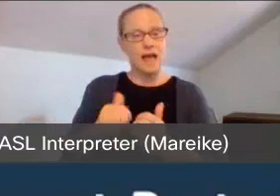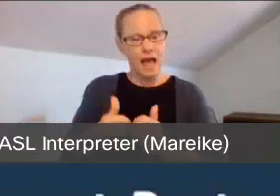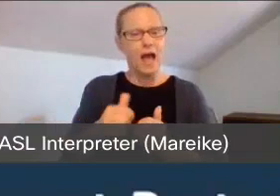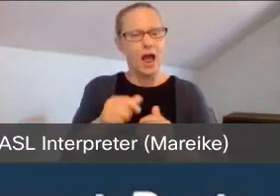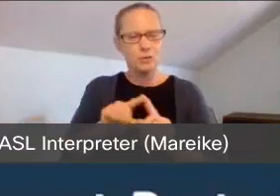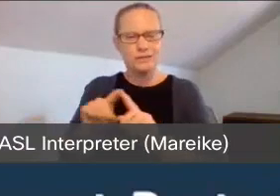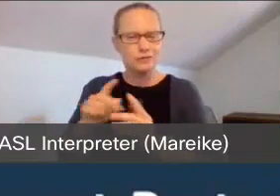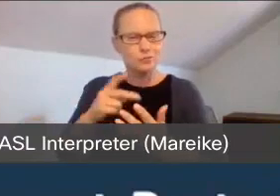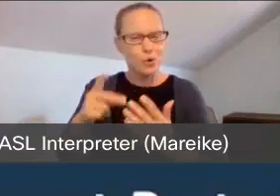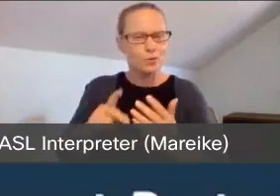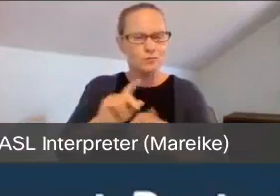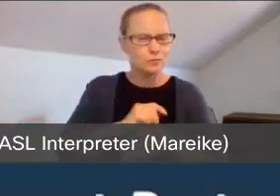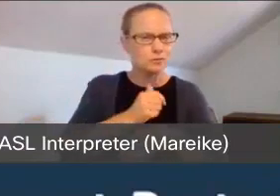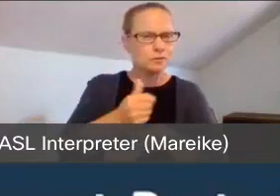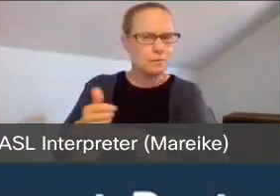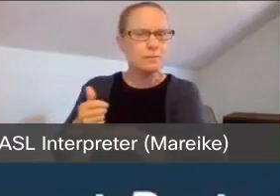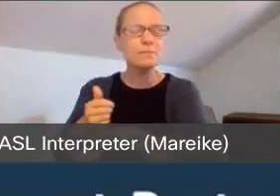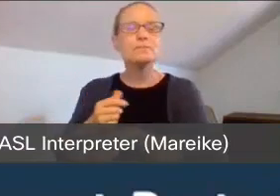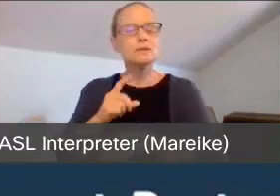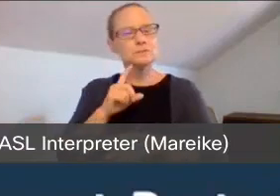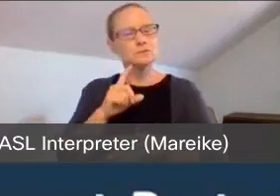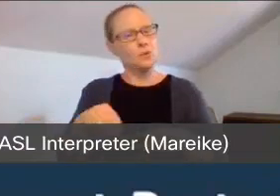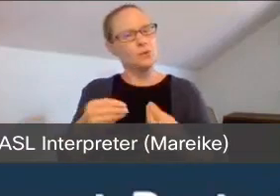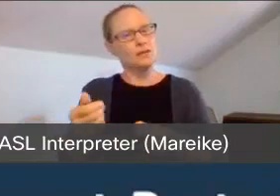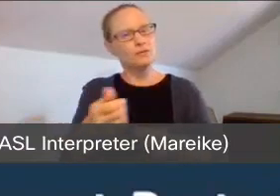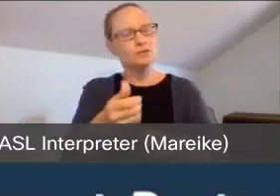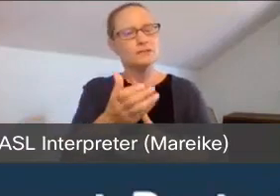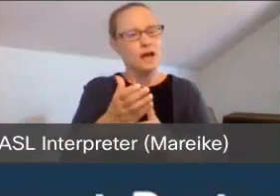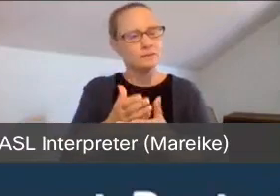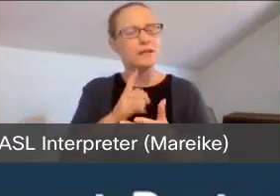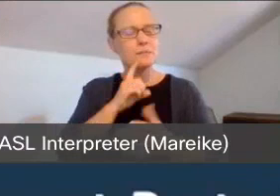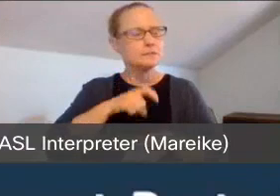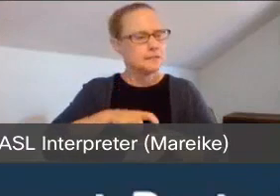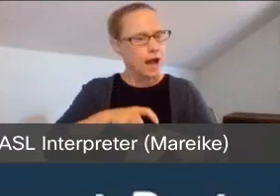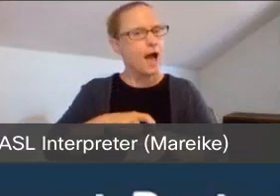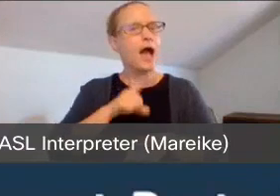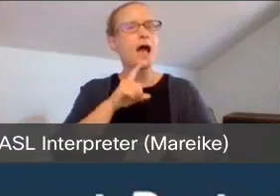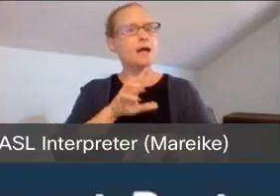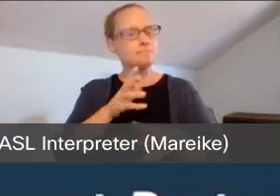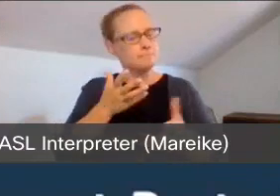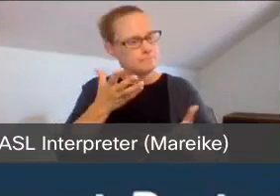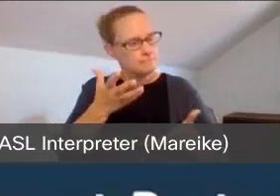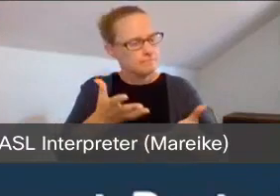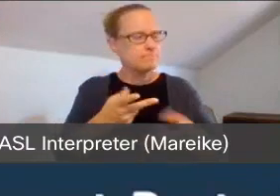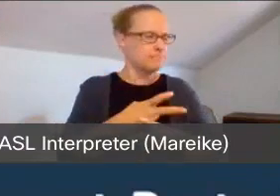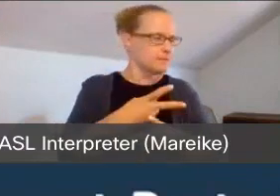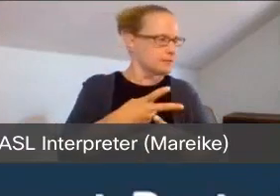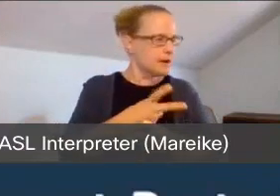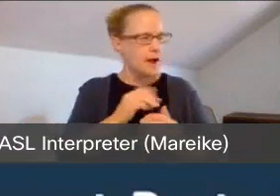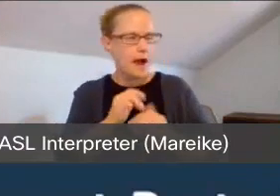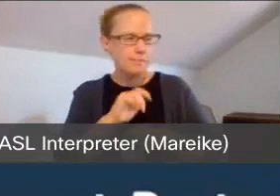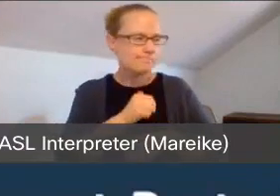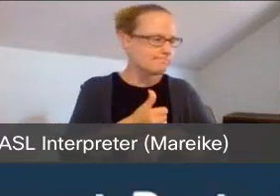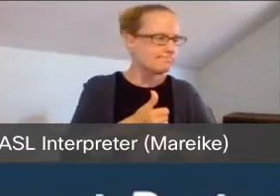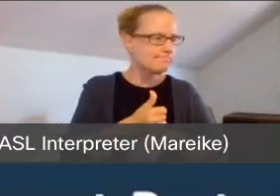be. So give yourself some space and some grace as you go back to your communities and figure out how to put these pieces in place for